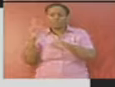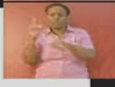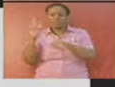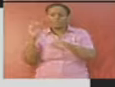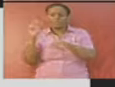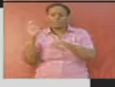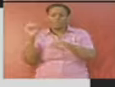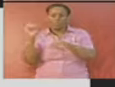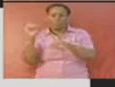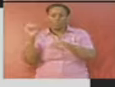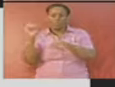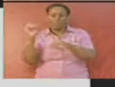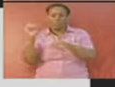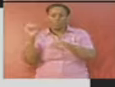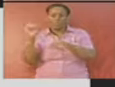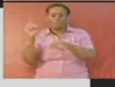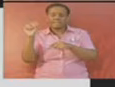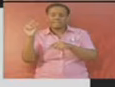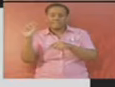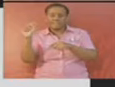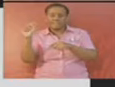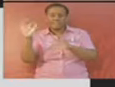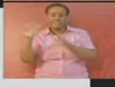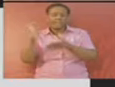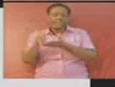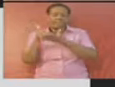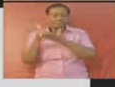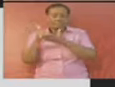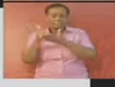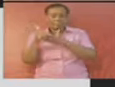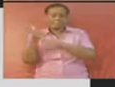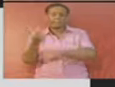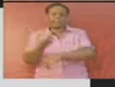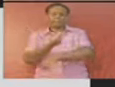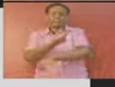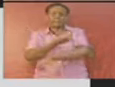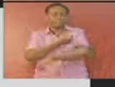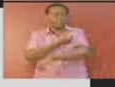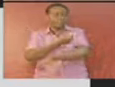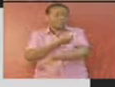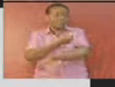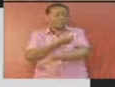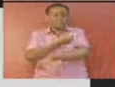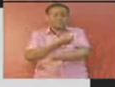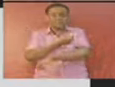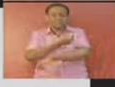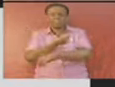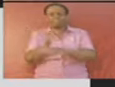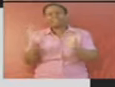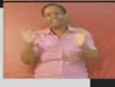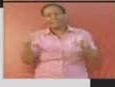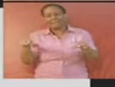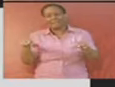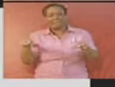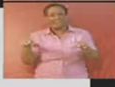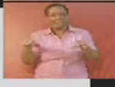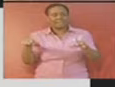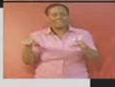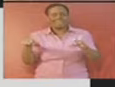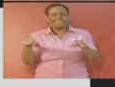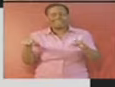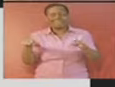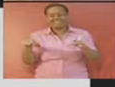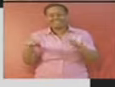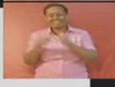thereby we hope to get an antibody response. So we see AstraZeneca being one of the vaccine types that have used